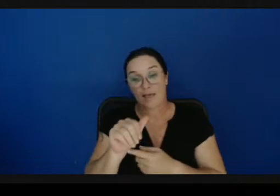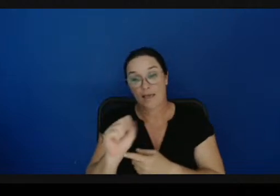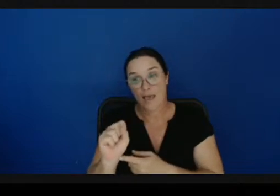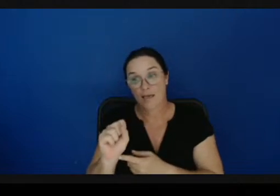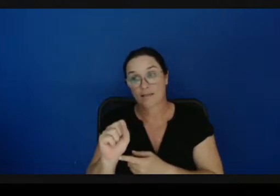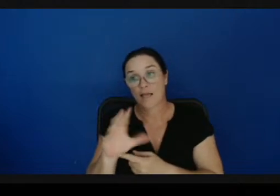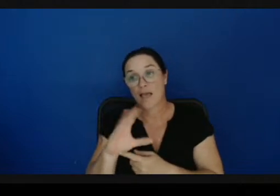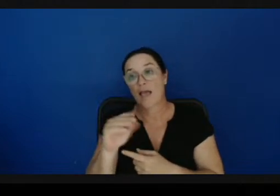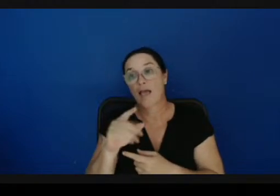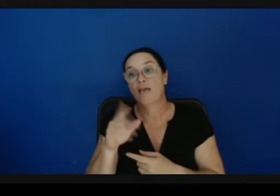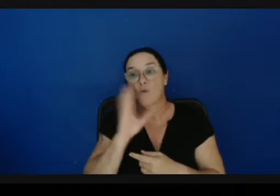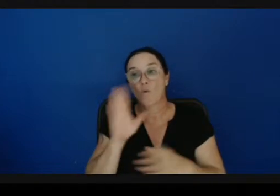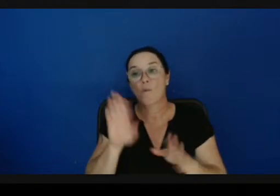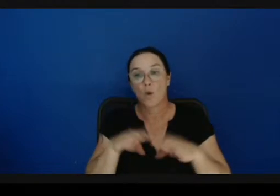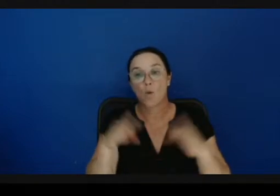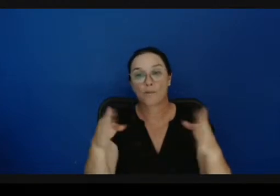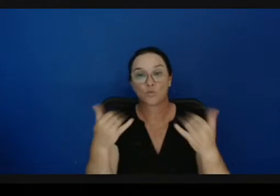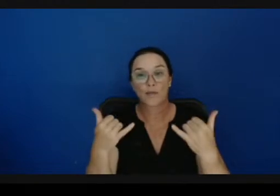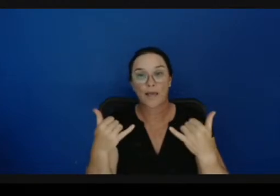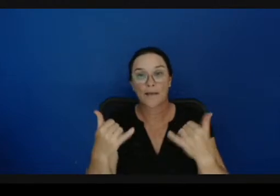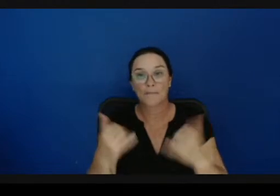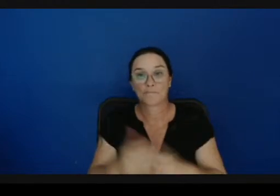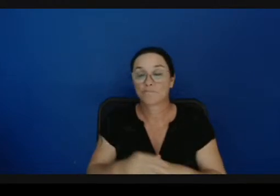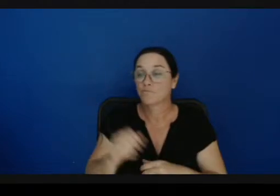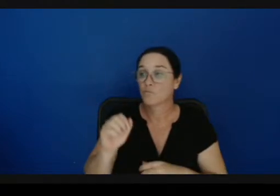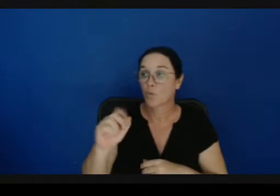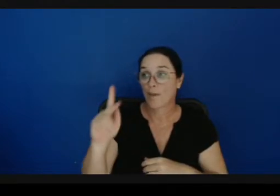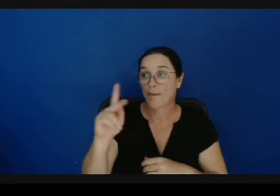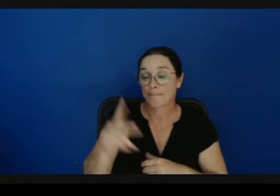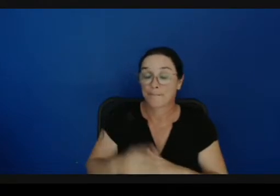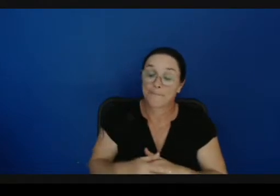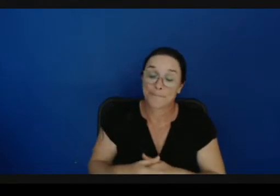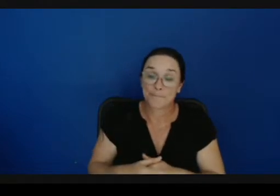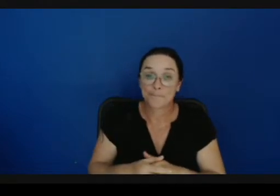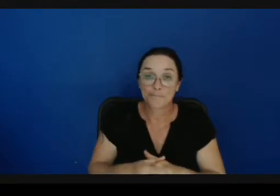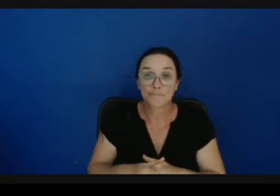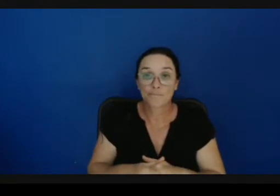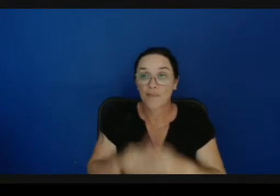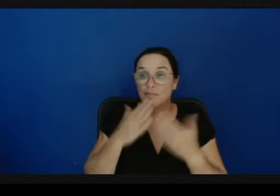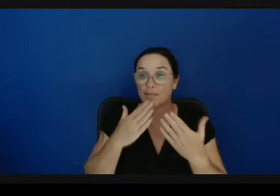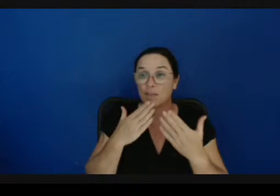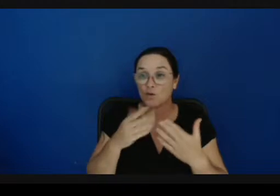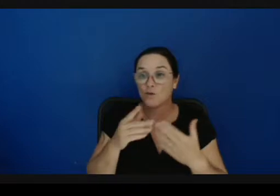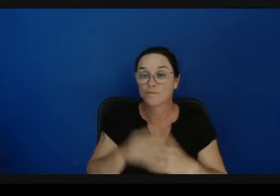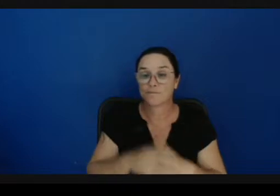going to be open today. Okay. Very good. Thank you, Talmadge.